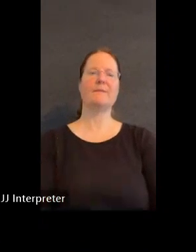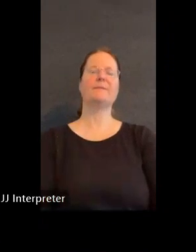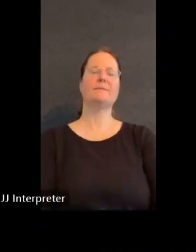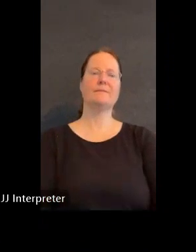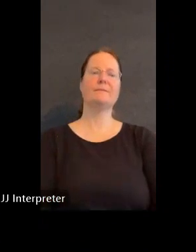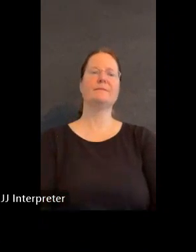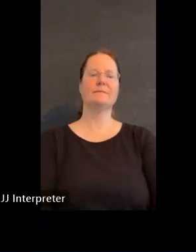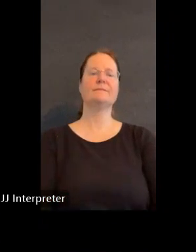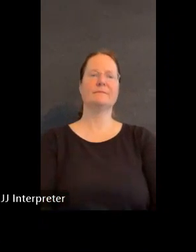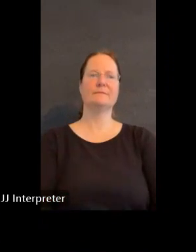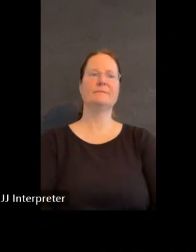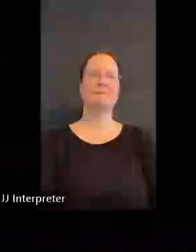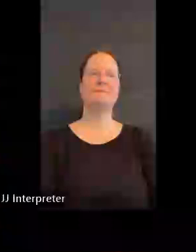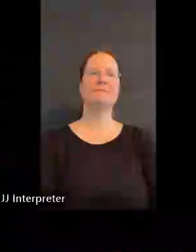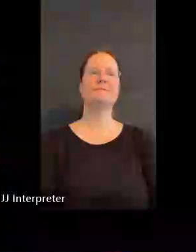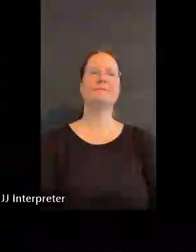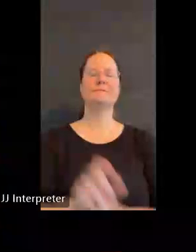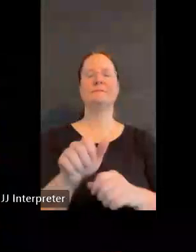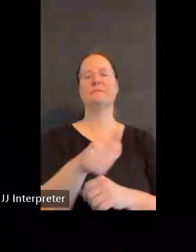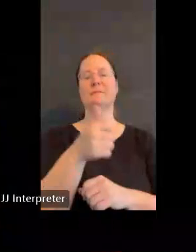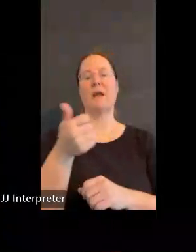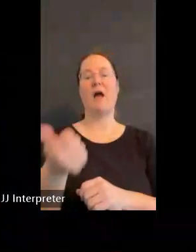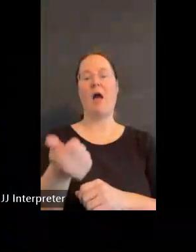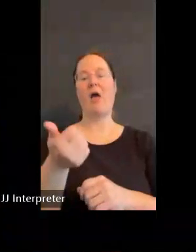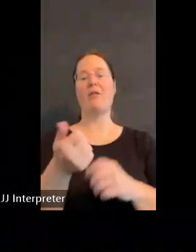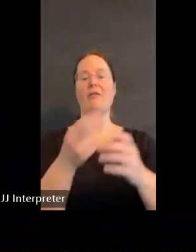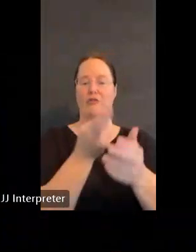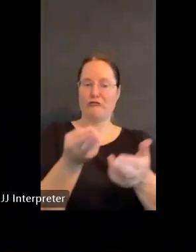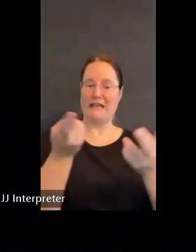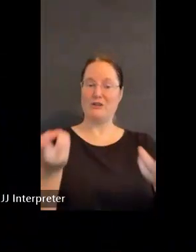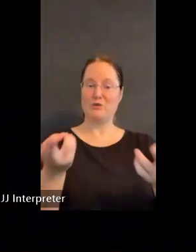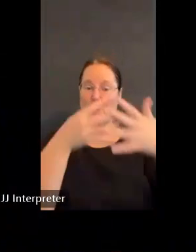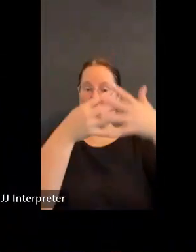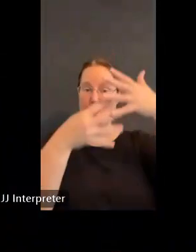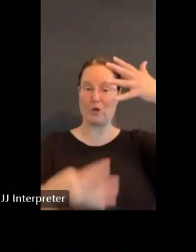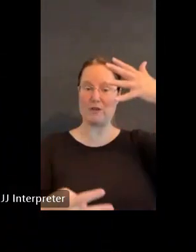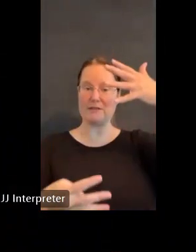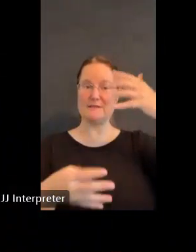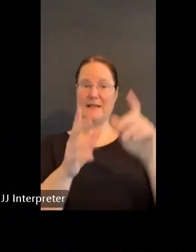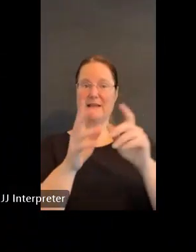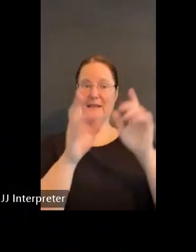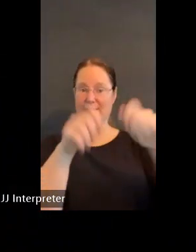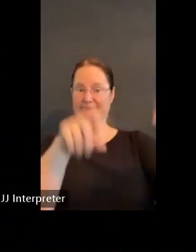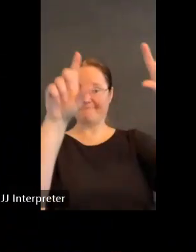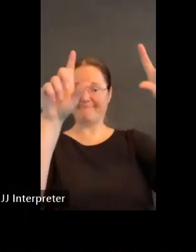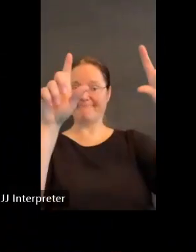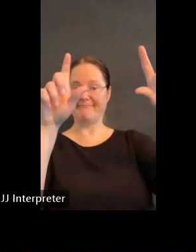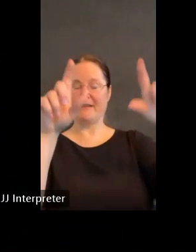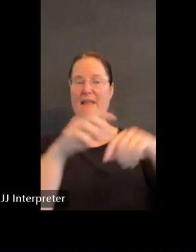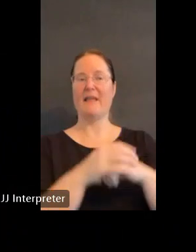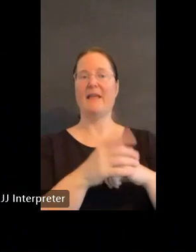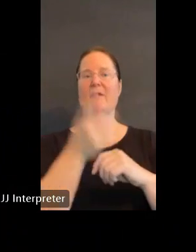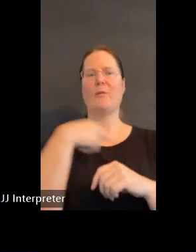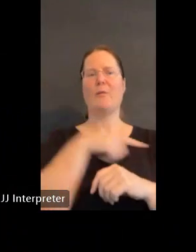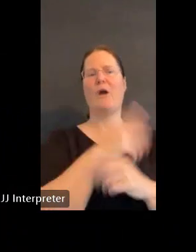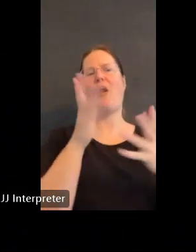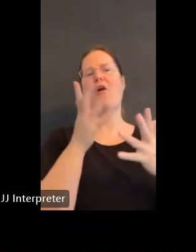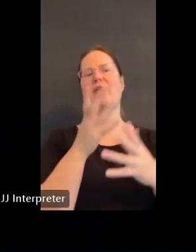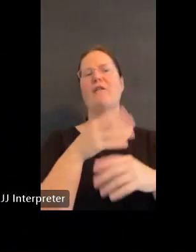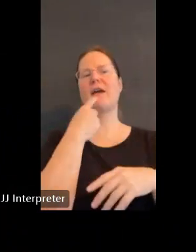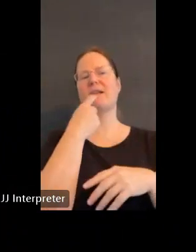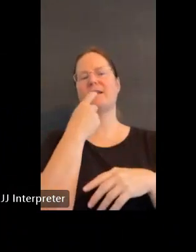We have additional fair housing resources that I want to highlight. We already talked about a fair housing line.